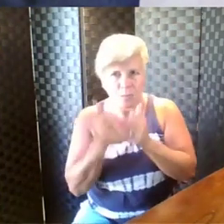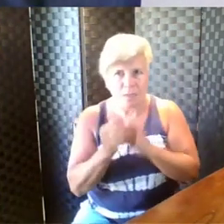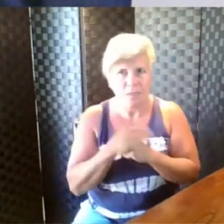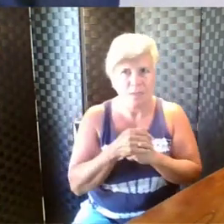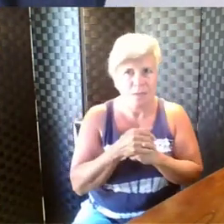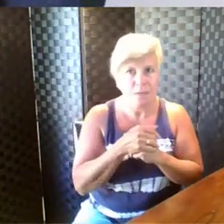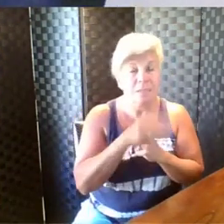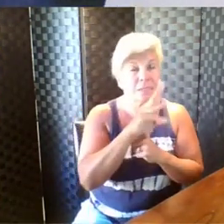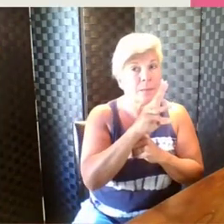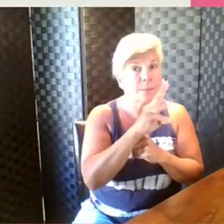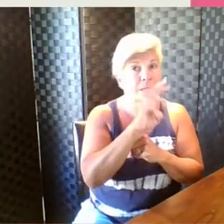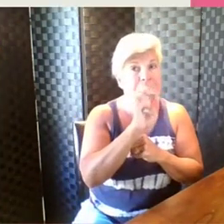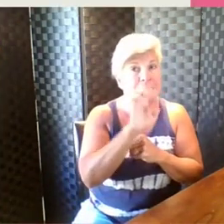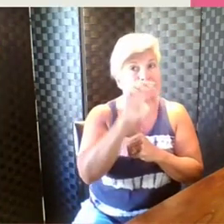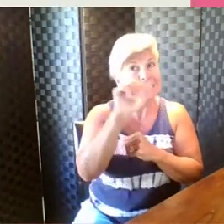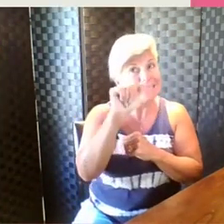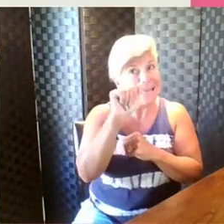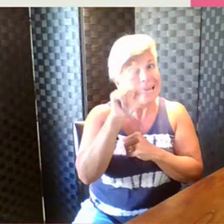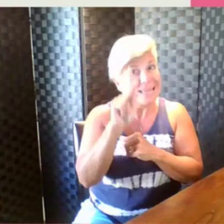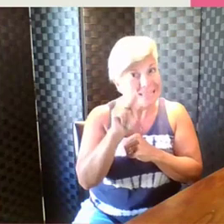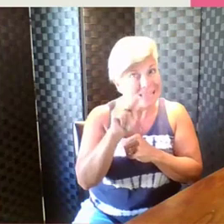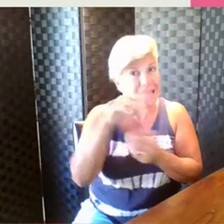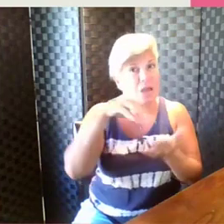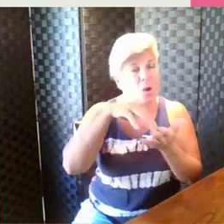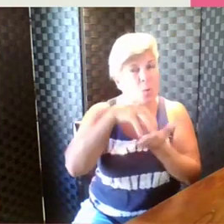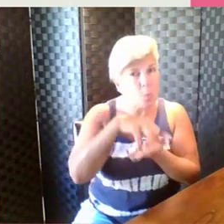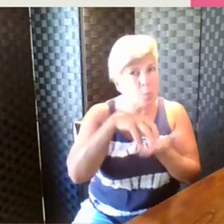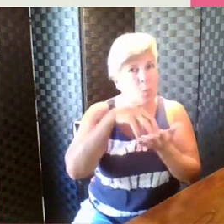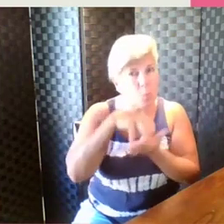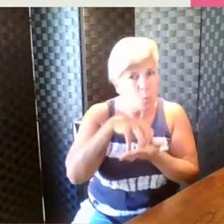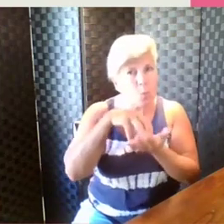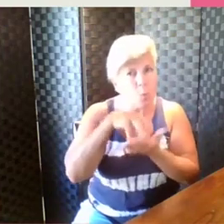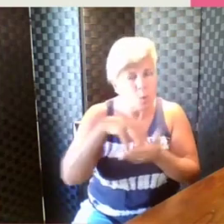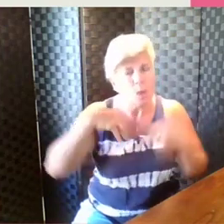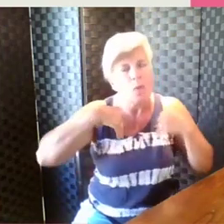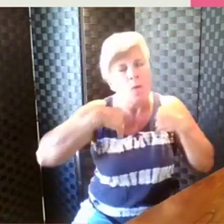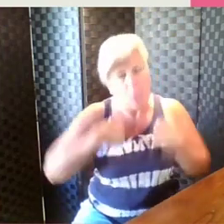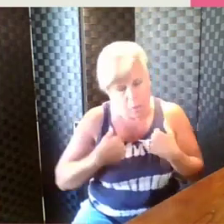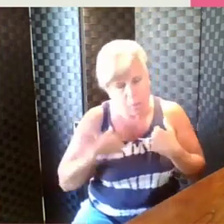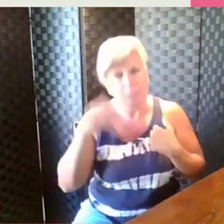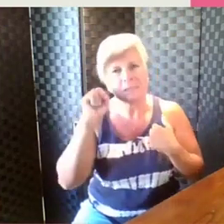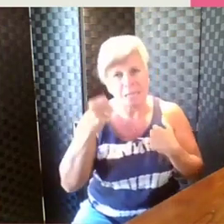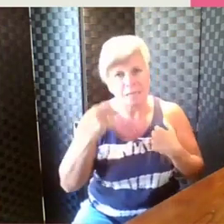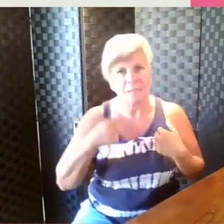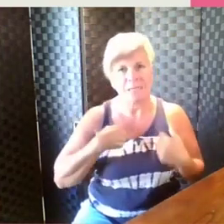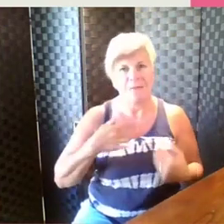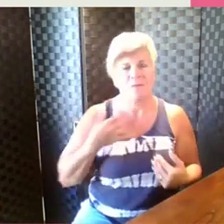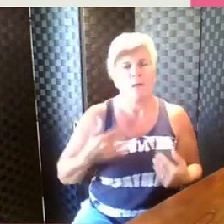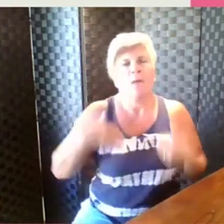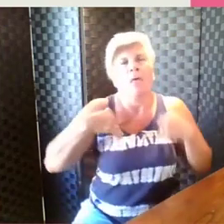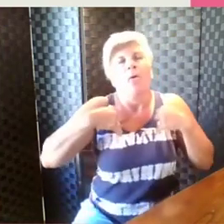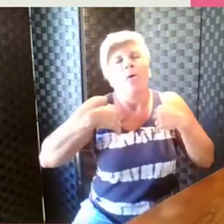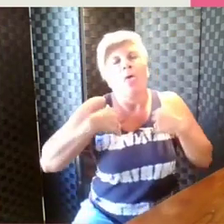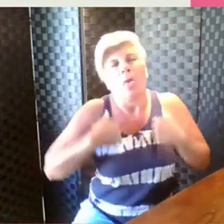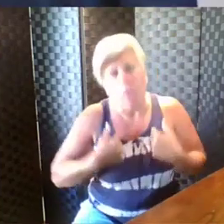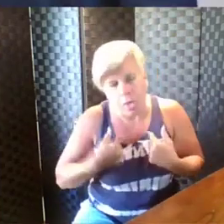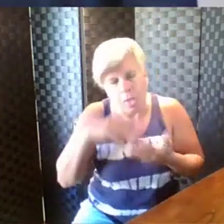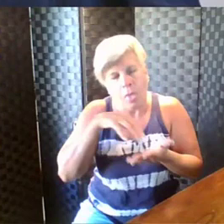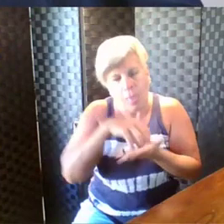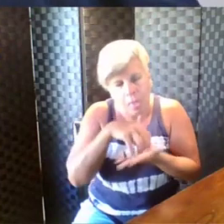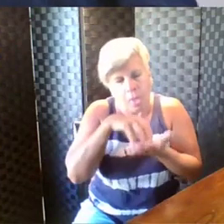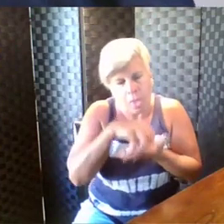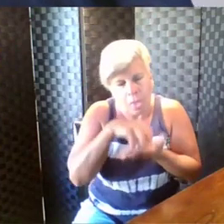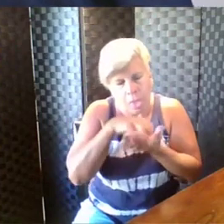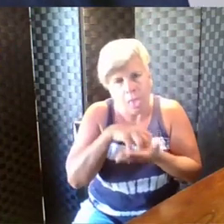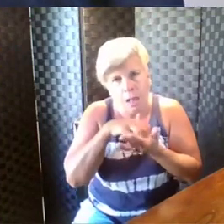If you put W-E-A-K, weak, you got it right. I felt weak,